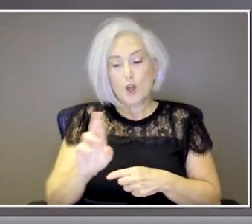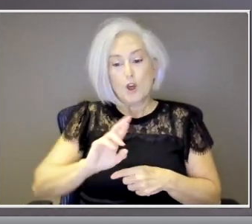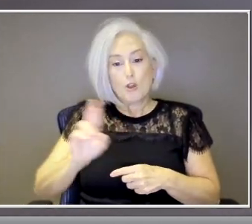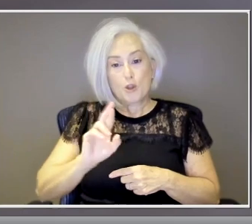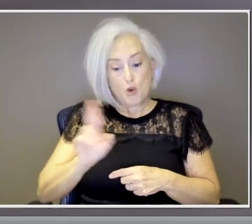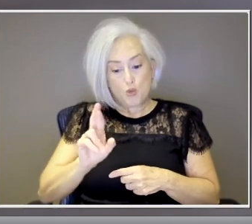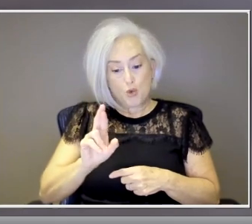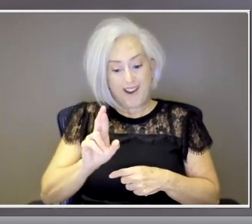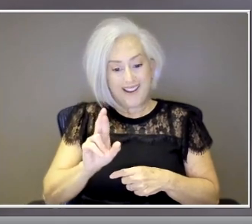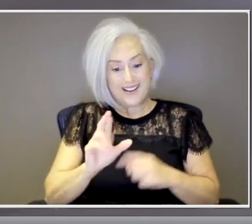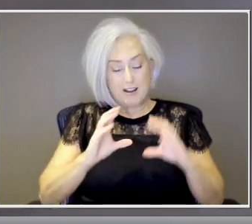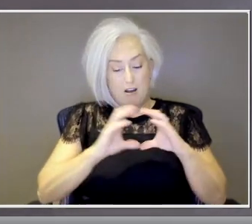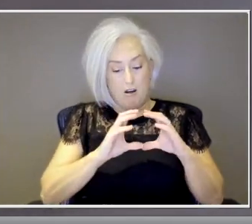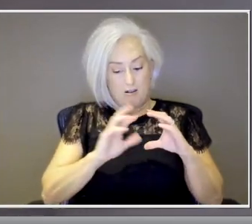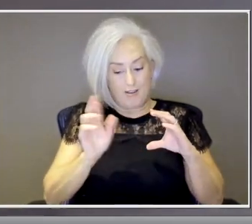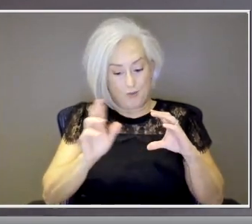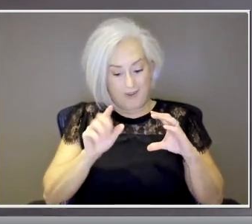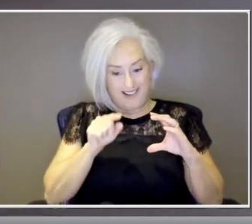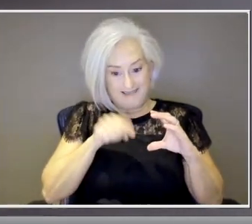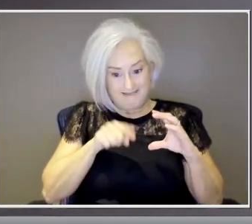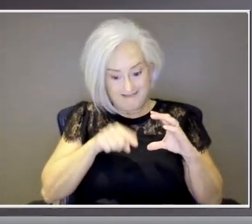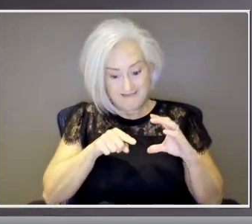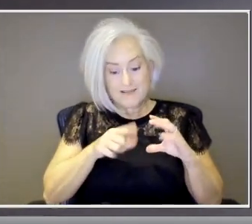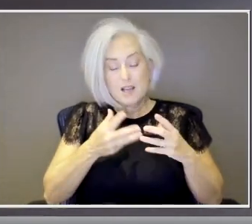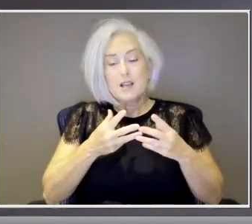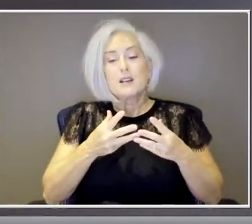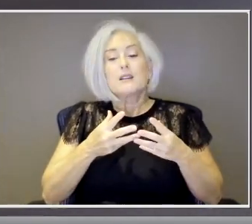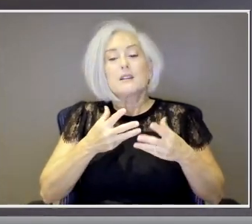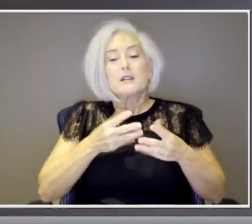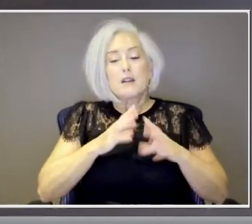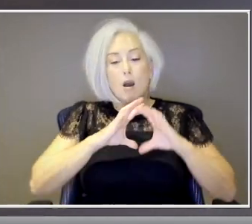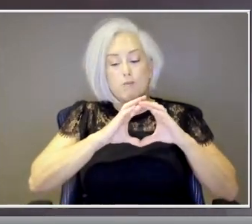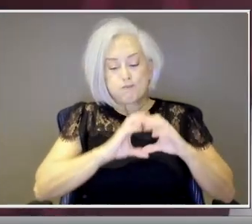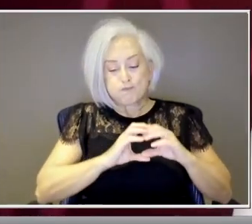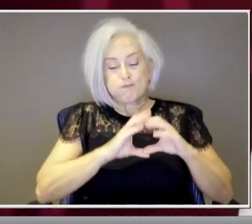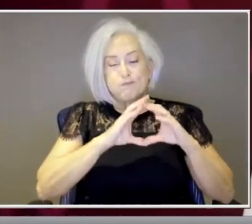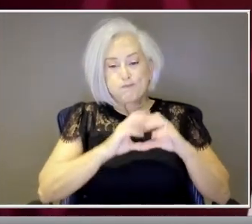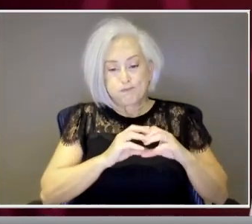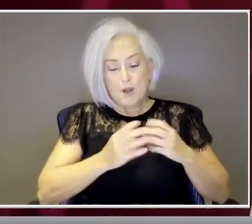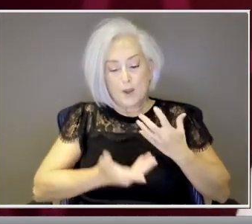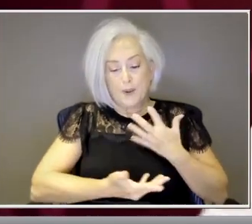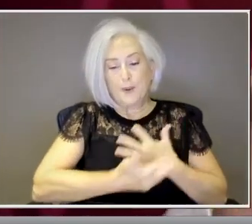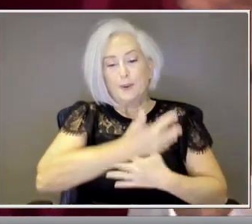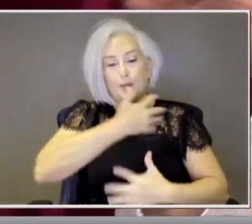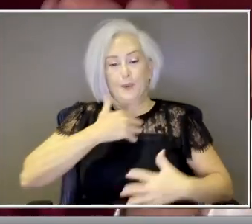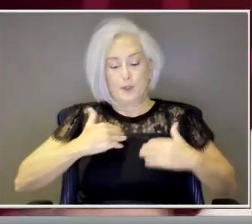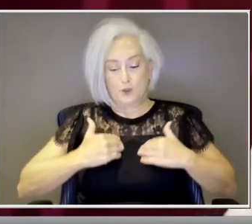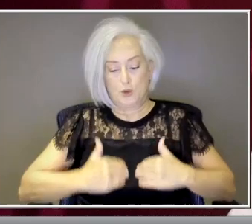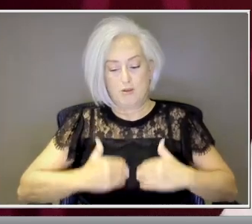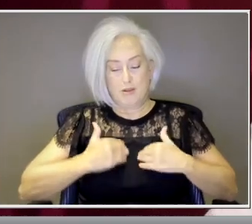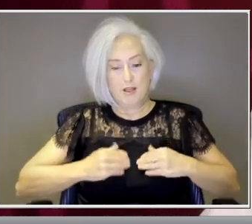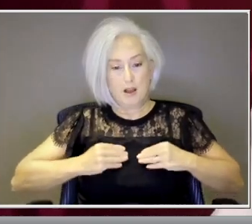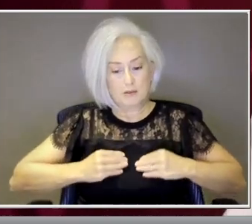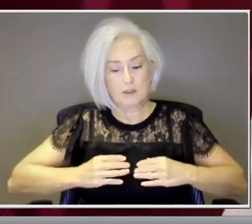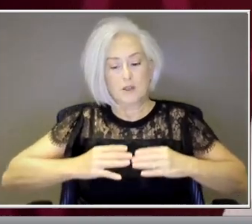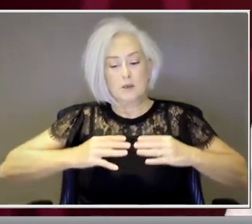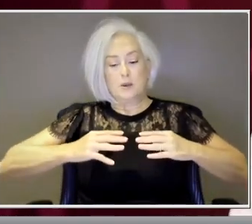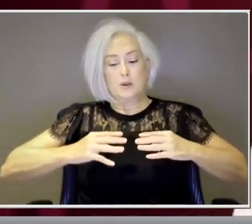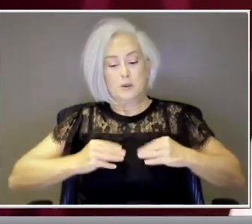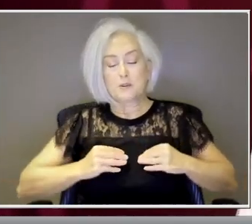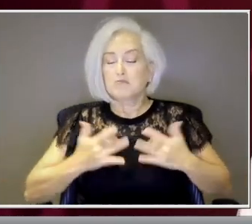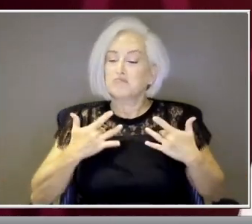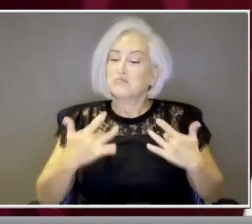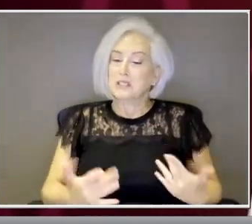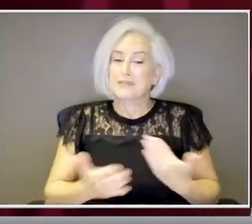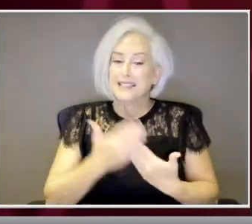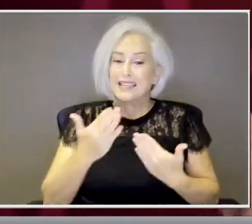into the lungs. And under normal circumstances, pumping blood into the lungs is a pretty easy job, to be honest. The pressures are low, and so the right